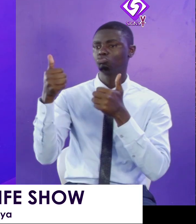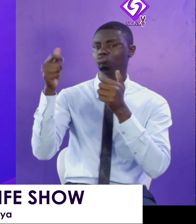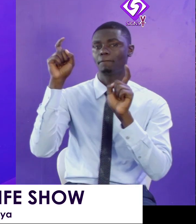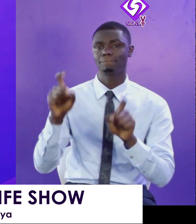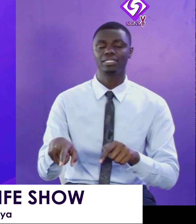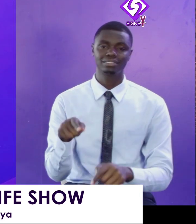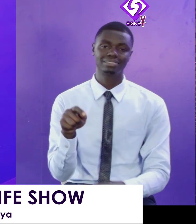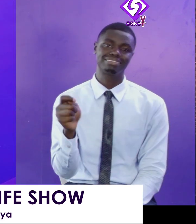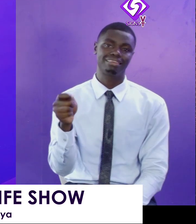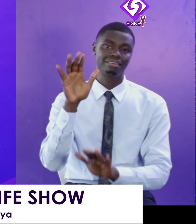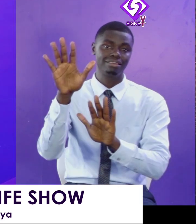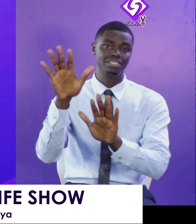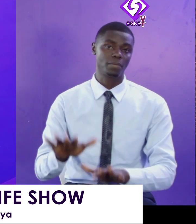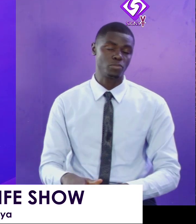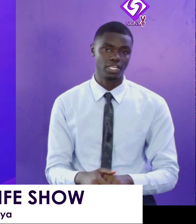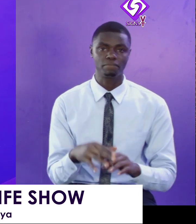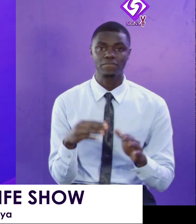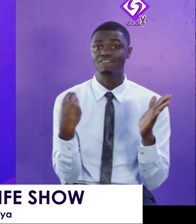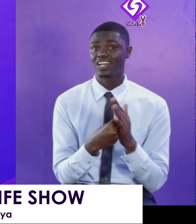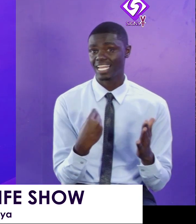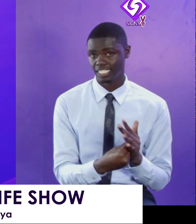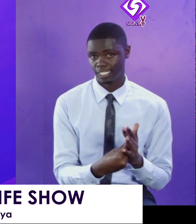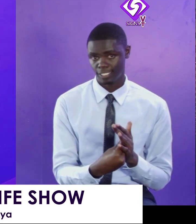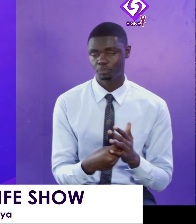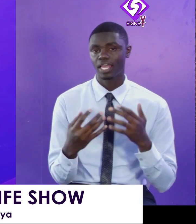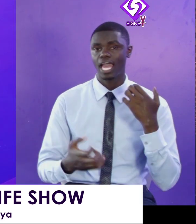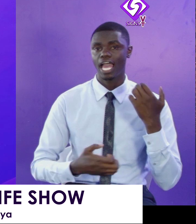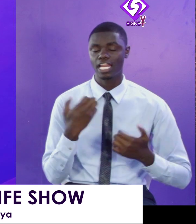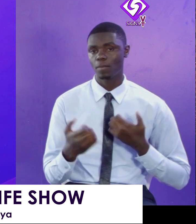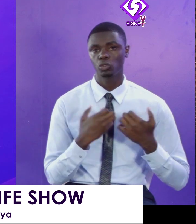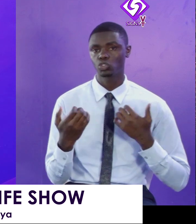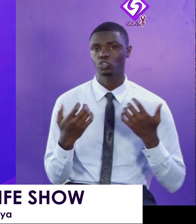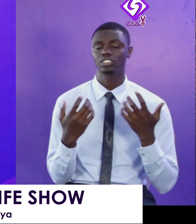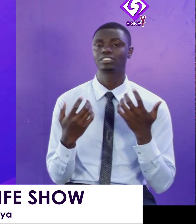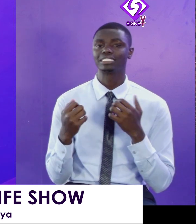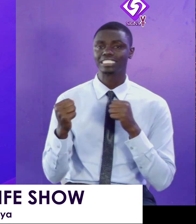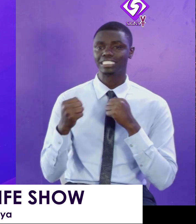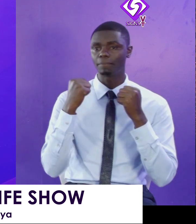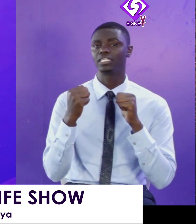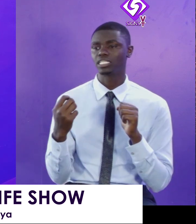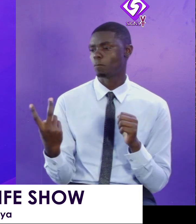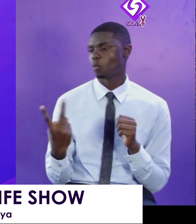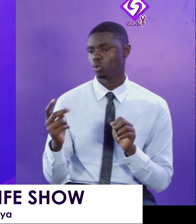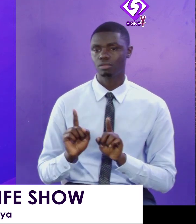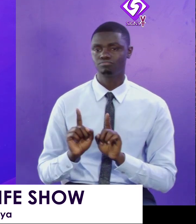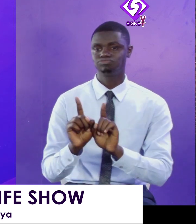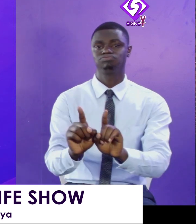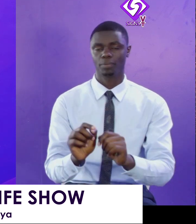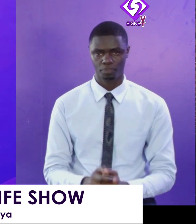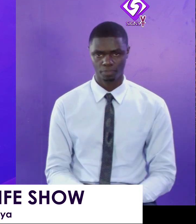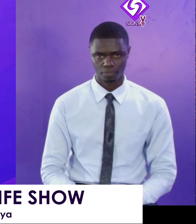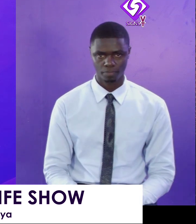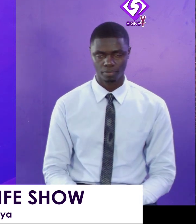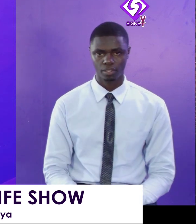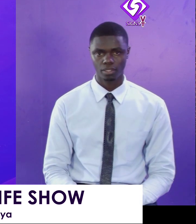is key. Finances and emotional stability work hand in hand. They